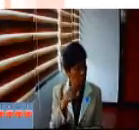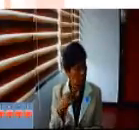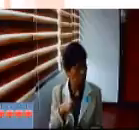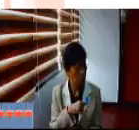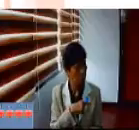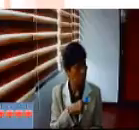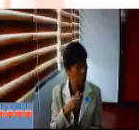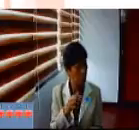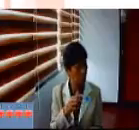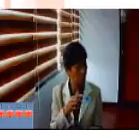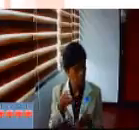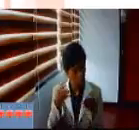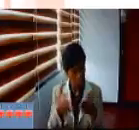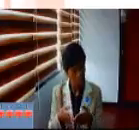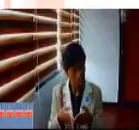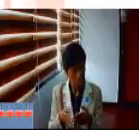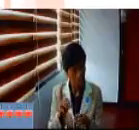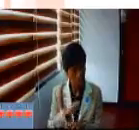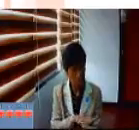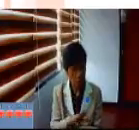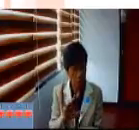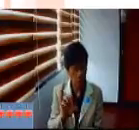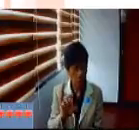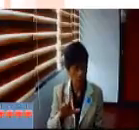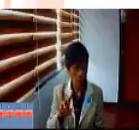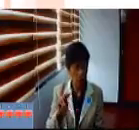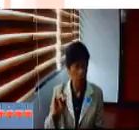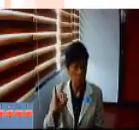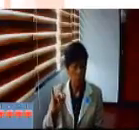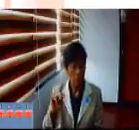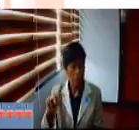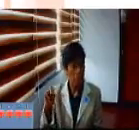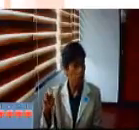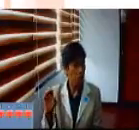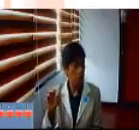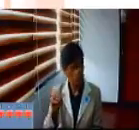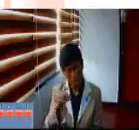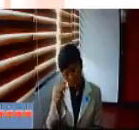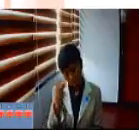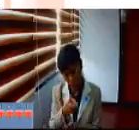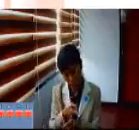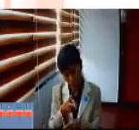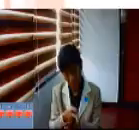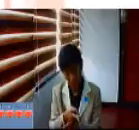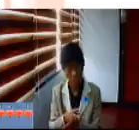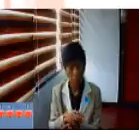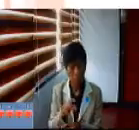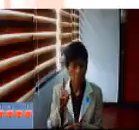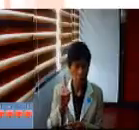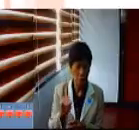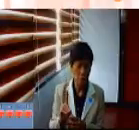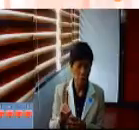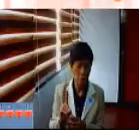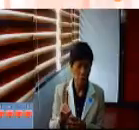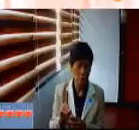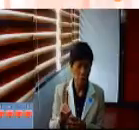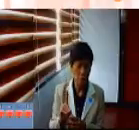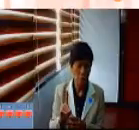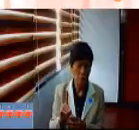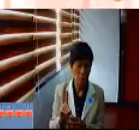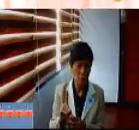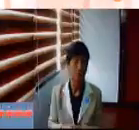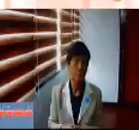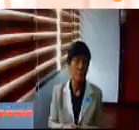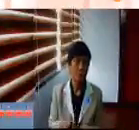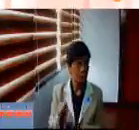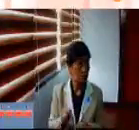zero in on the effects of El Nino because this one we're trying to monitor at the Department of Agriculture. So next. So